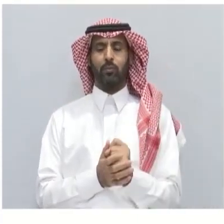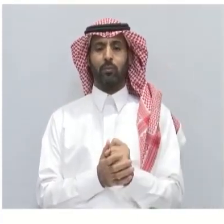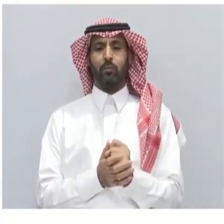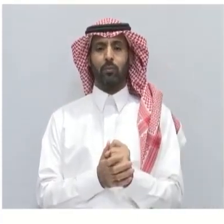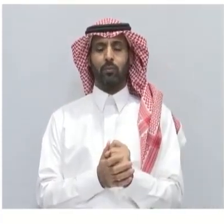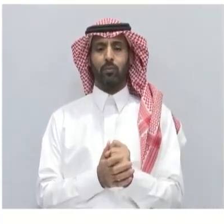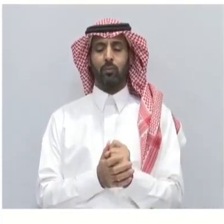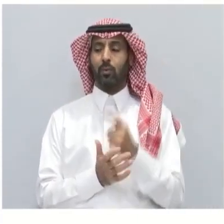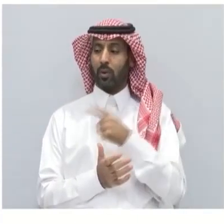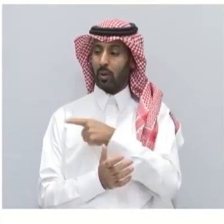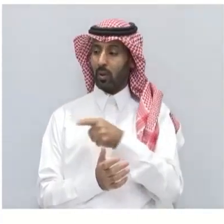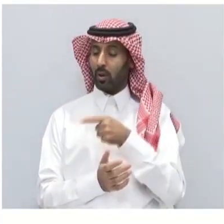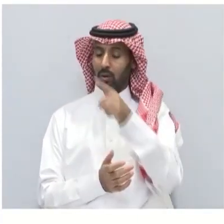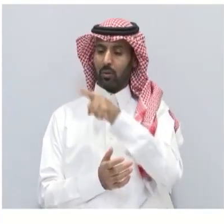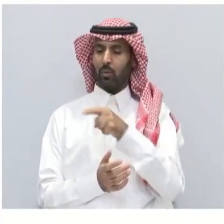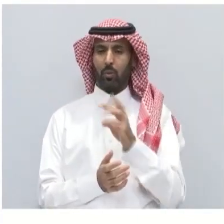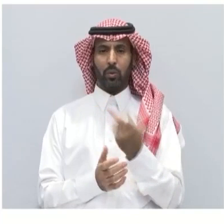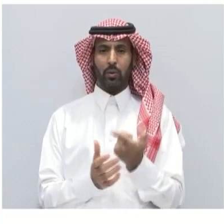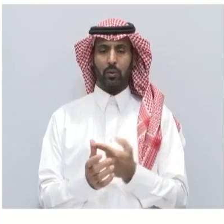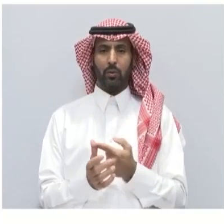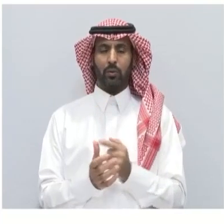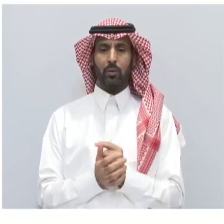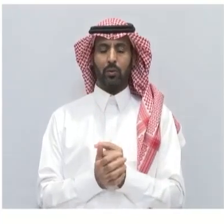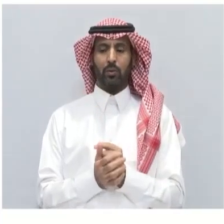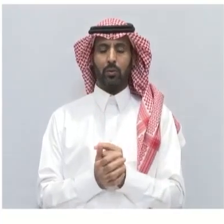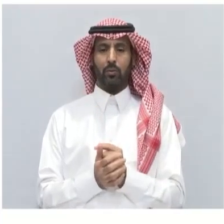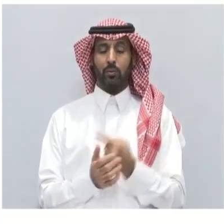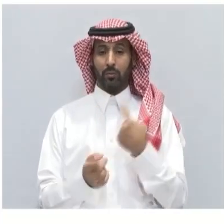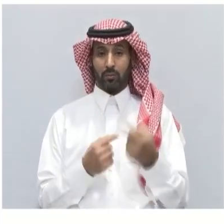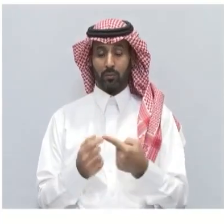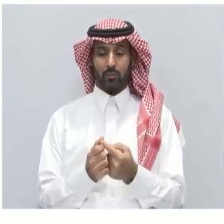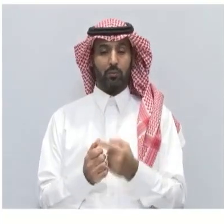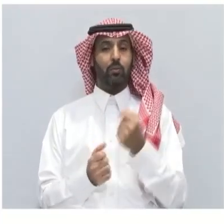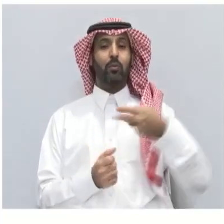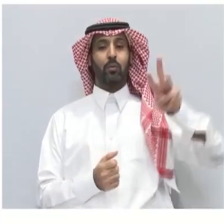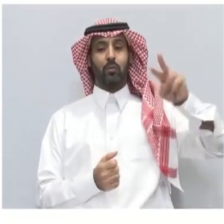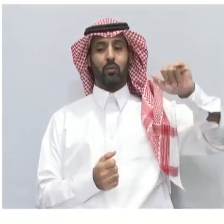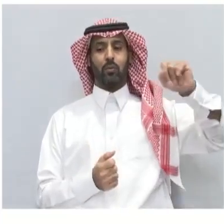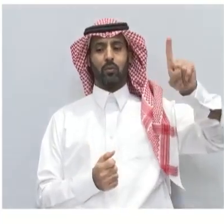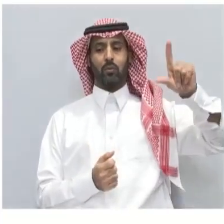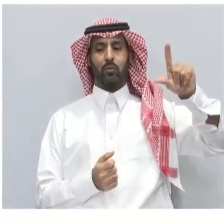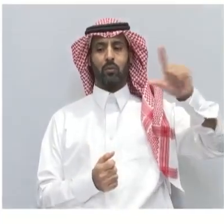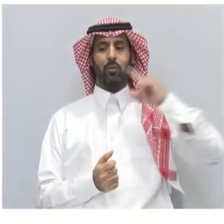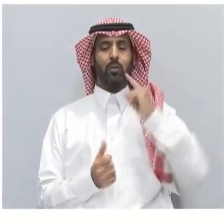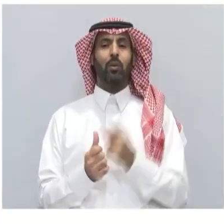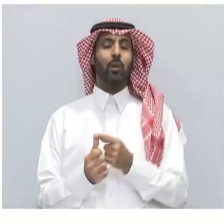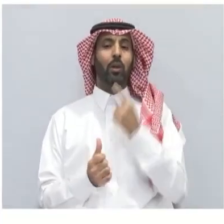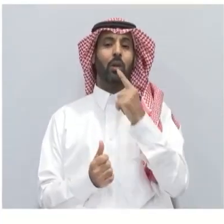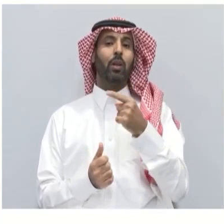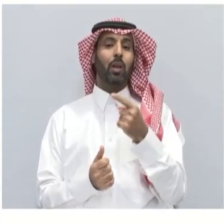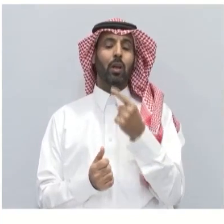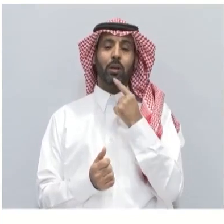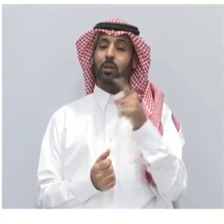did they ask you? Continuing with the conversation, well, they ask things like,